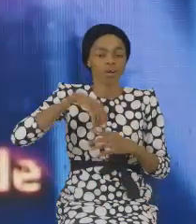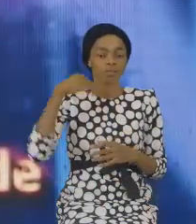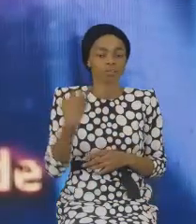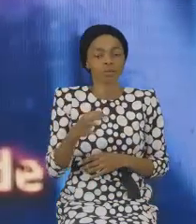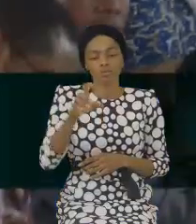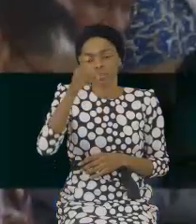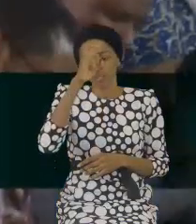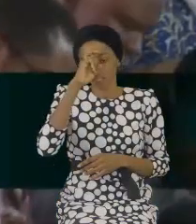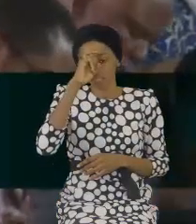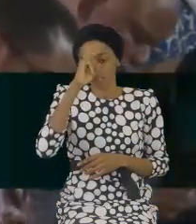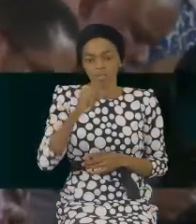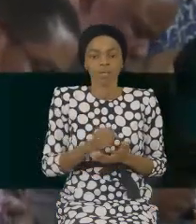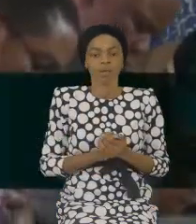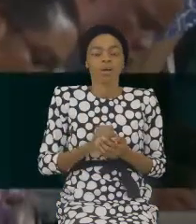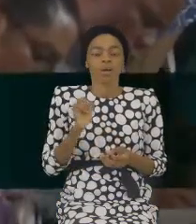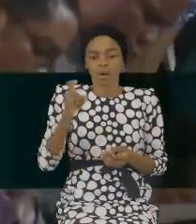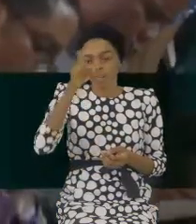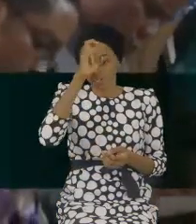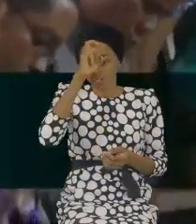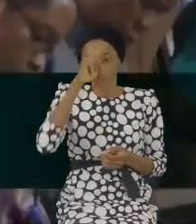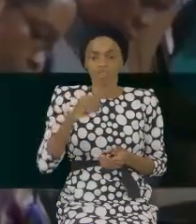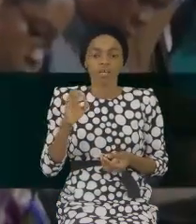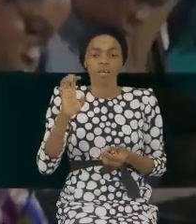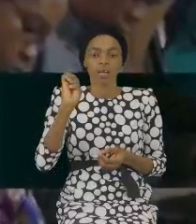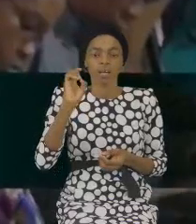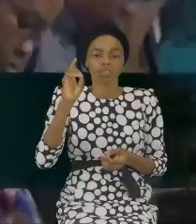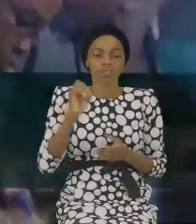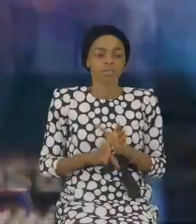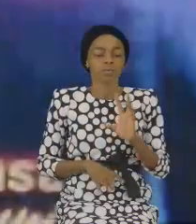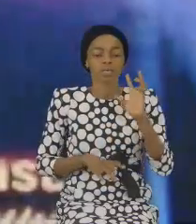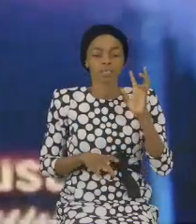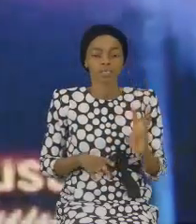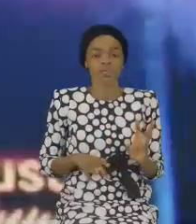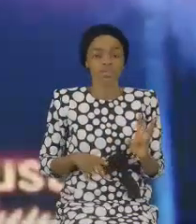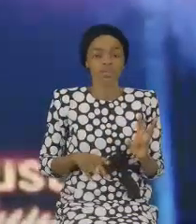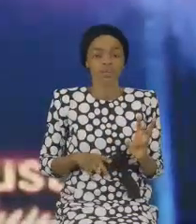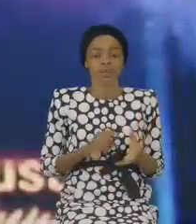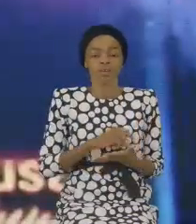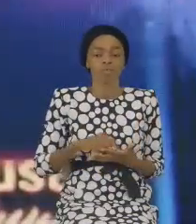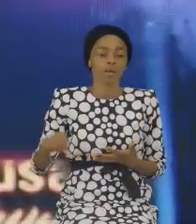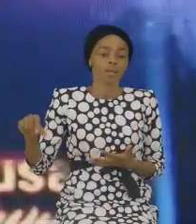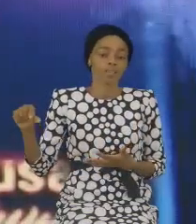We're looking at Exodus chapter 6, reading from verse 13. Exodus